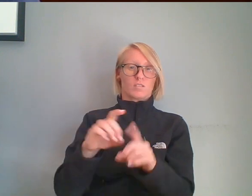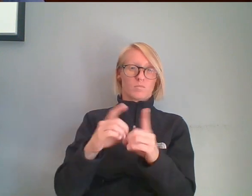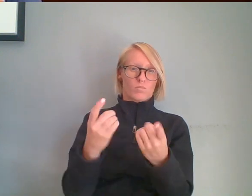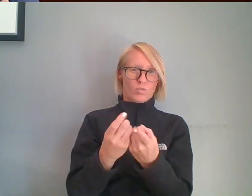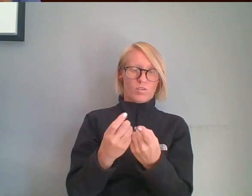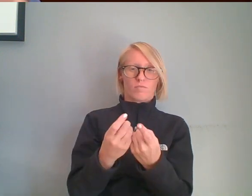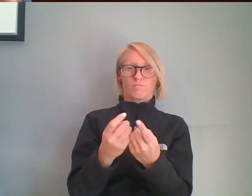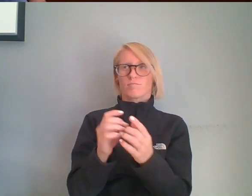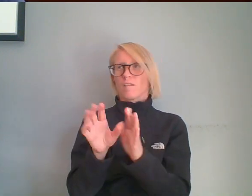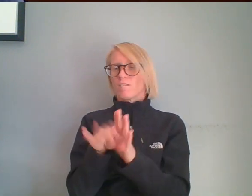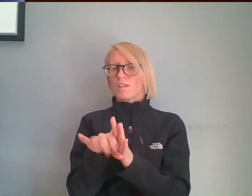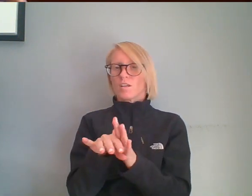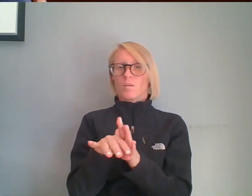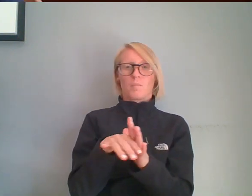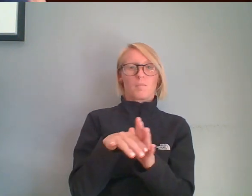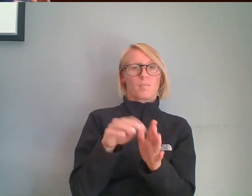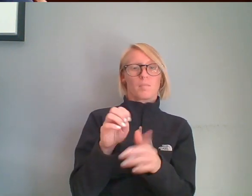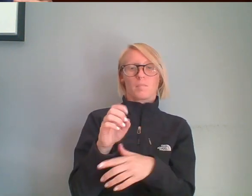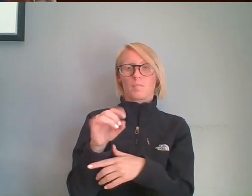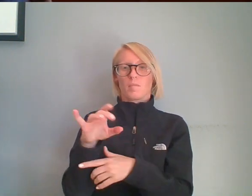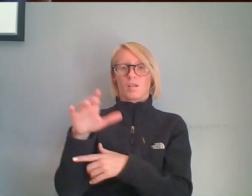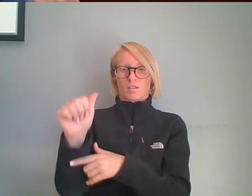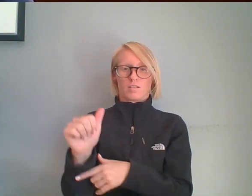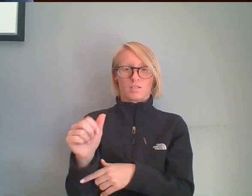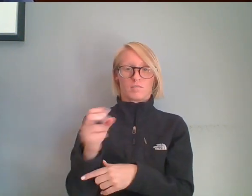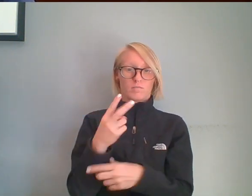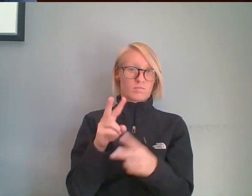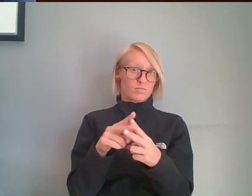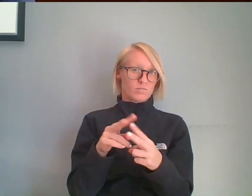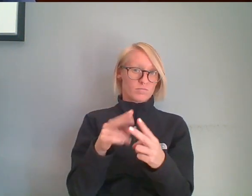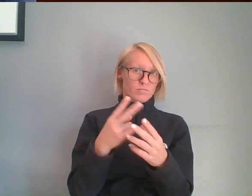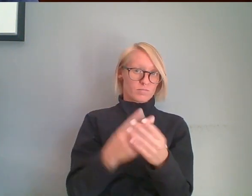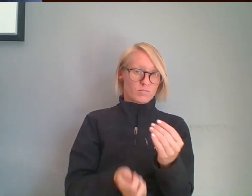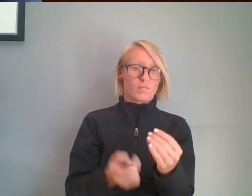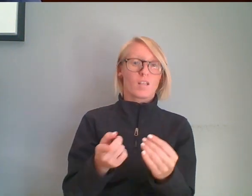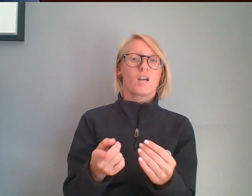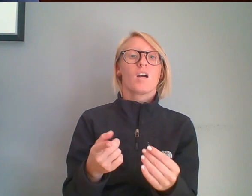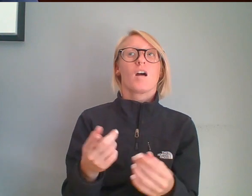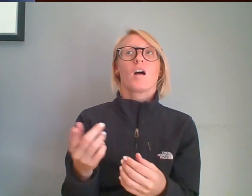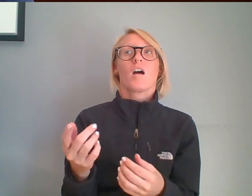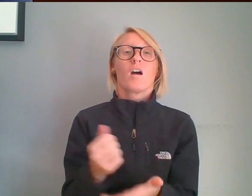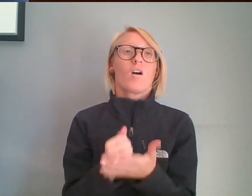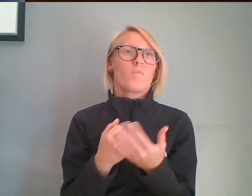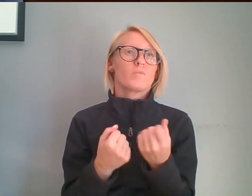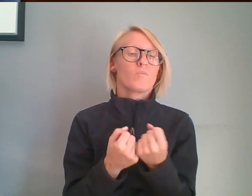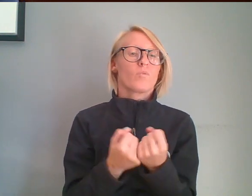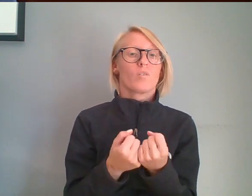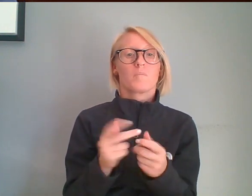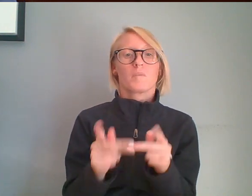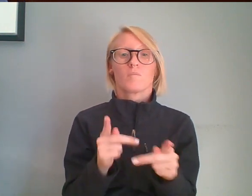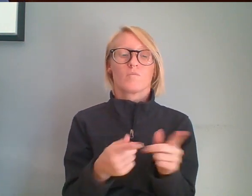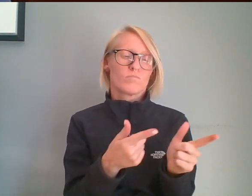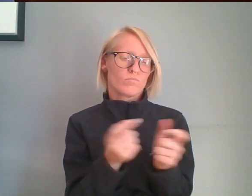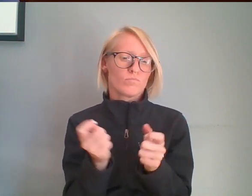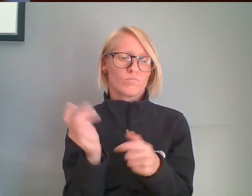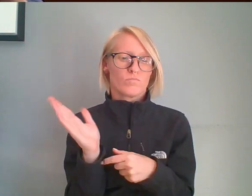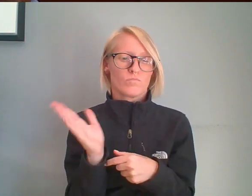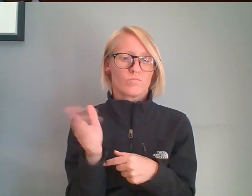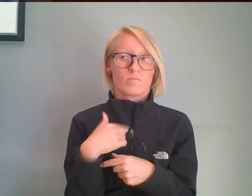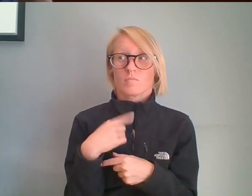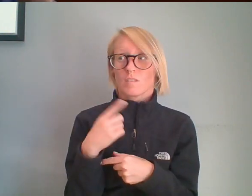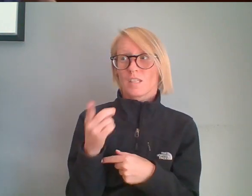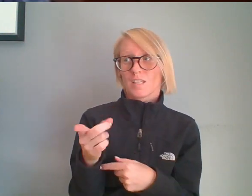we've partnered together to help people learn how to speak more spontaneously. We call it improvisationally speaking. And Adam has taught